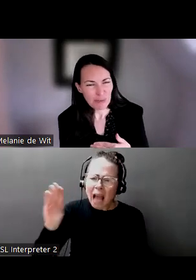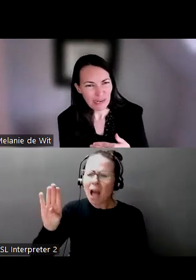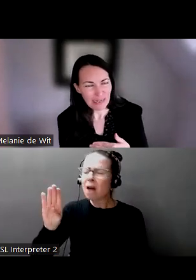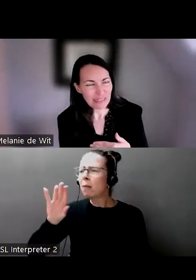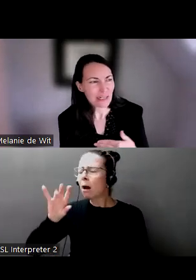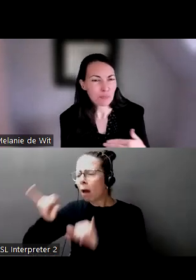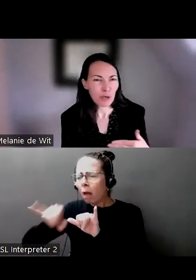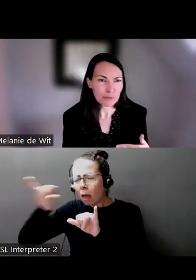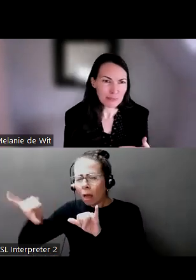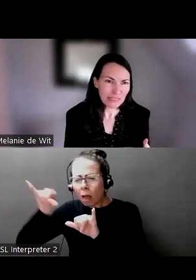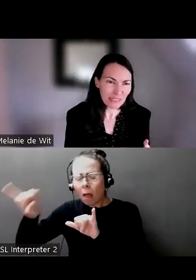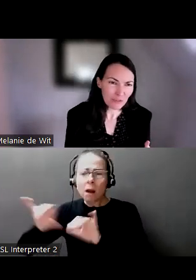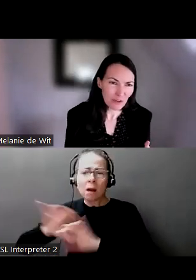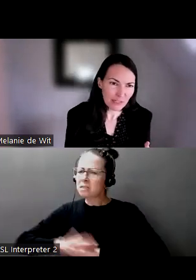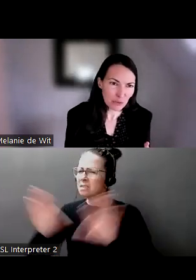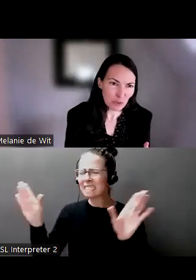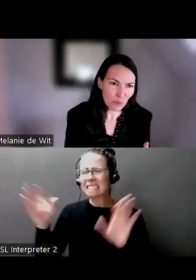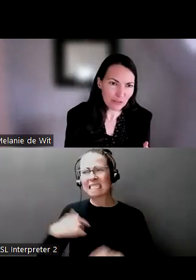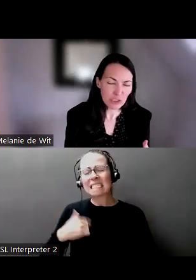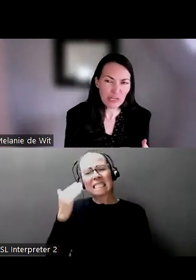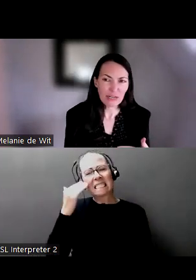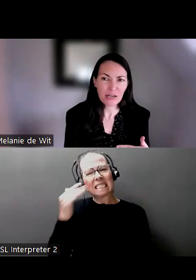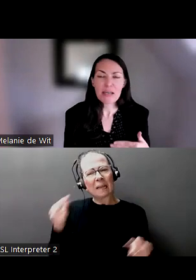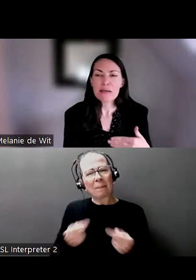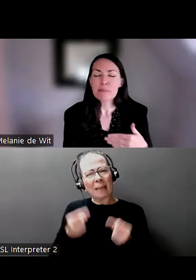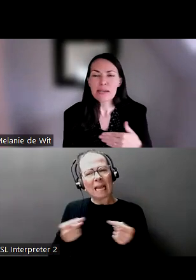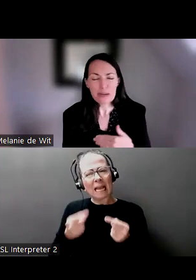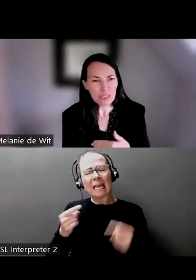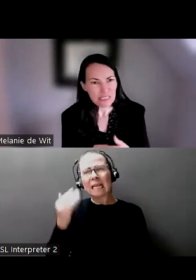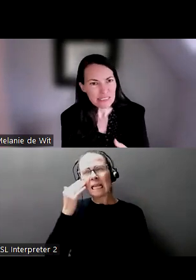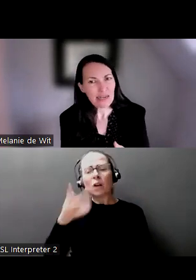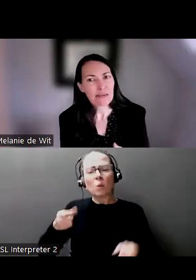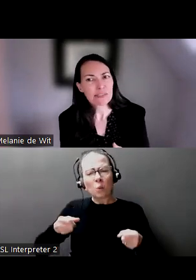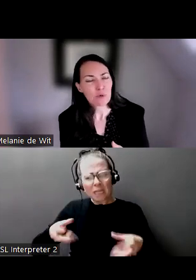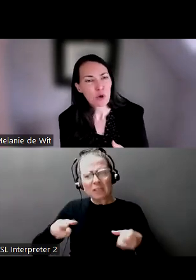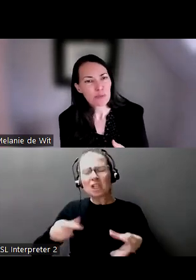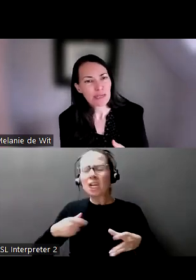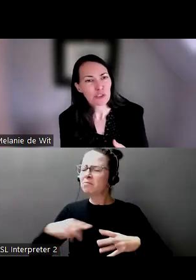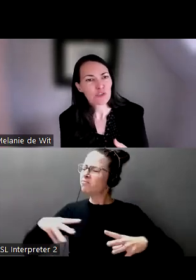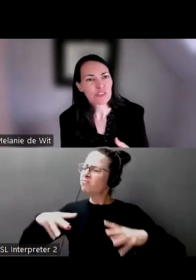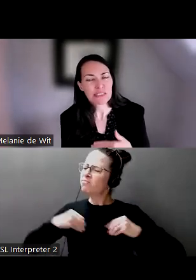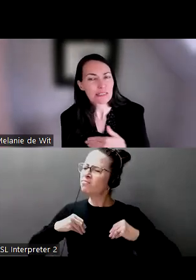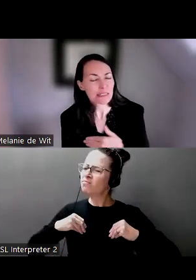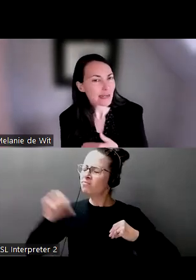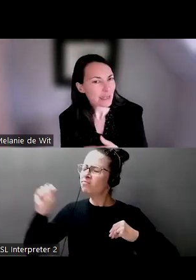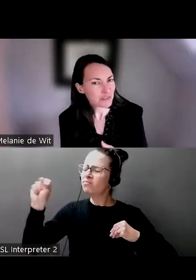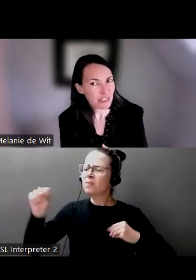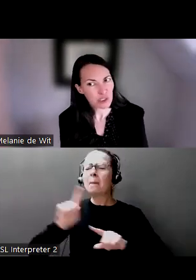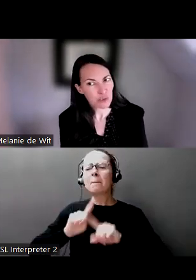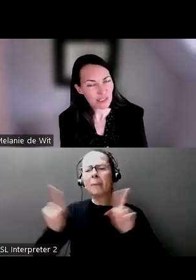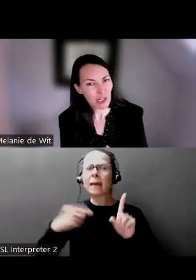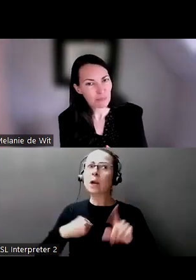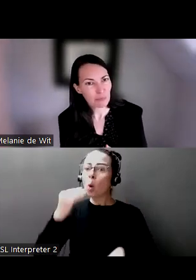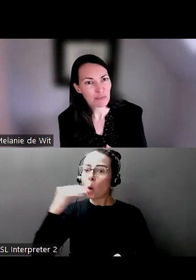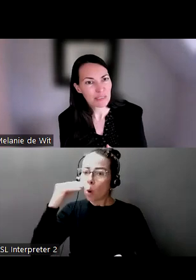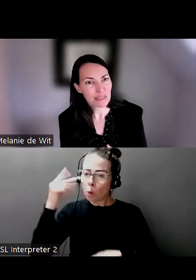my pain and I'll probably be confined to a wheelchair, but I'm going to set up some home care services, and I have kids who